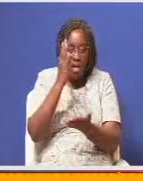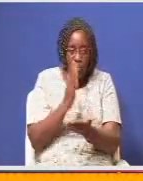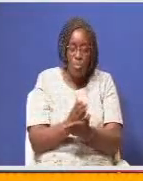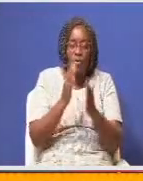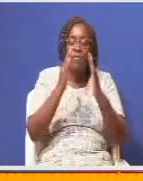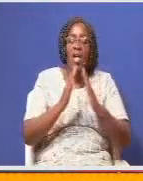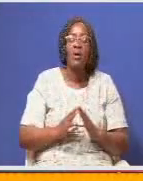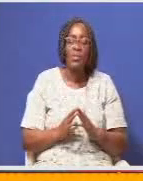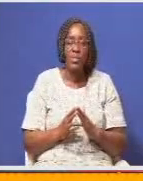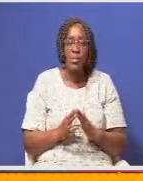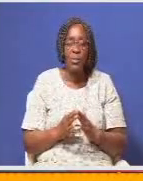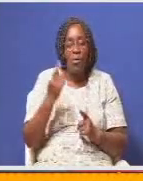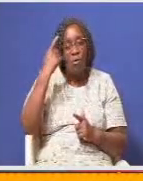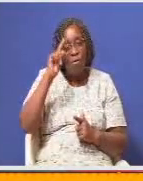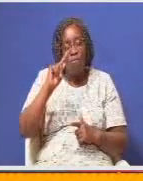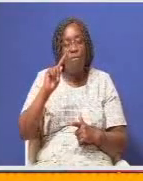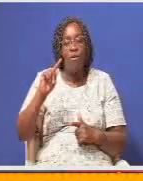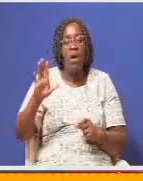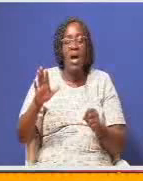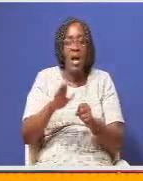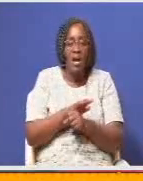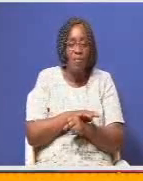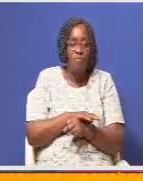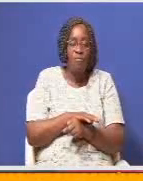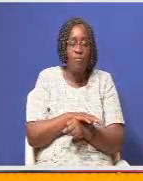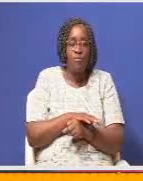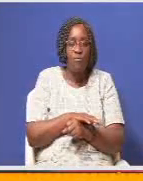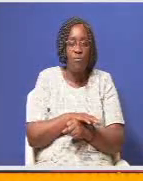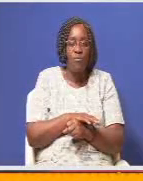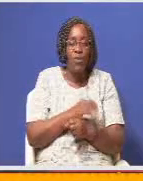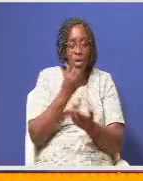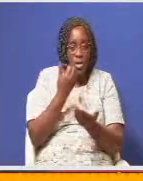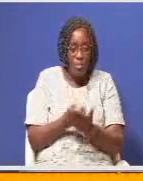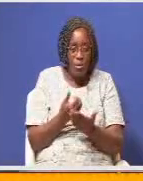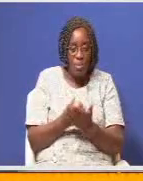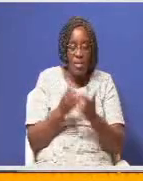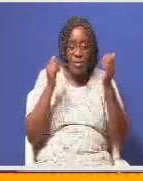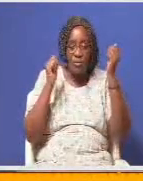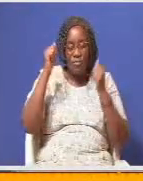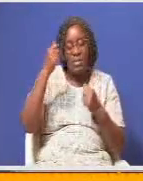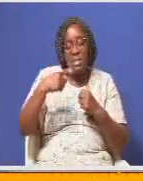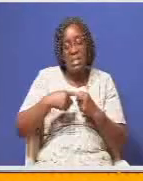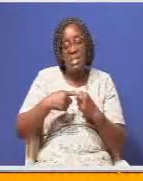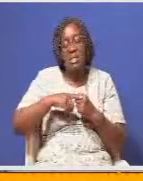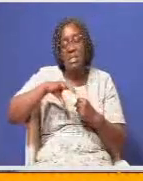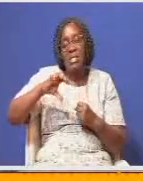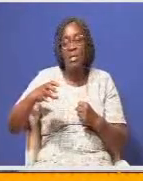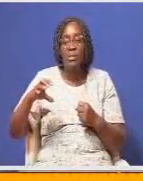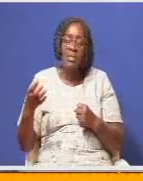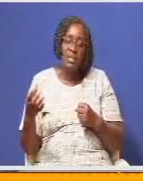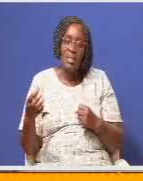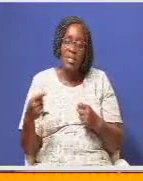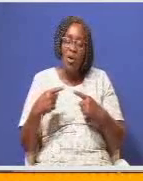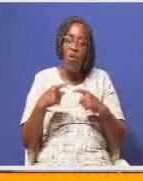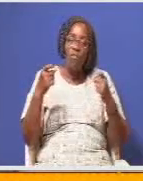House for a fully fledged deployment of the Kenya Defense Forces in this 6 counties. Otunya nturubuka na mwitha